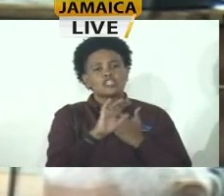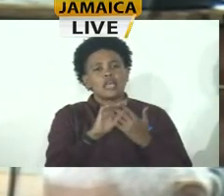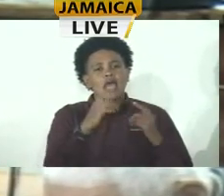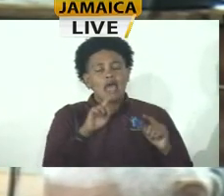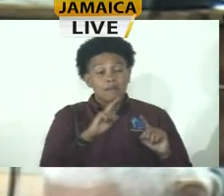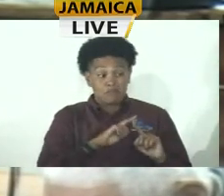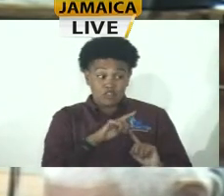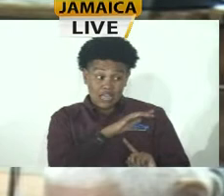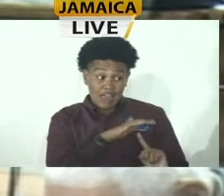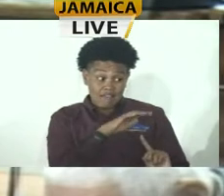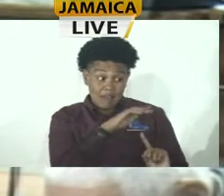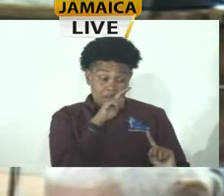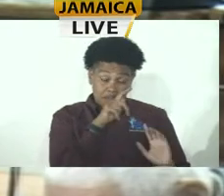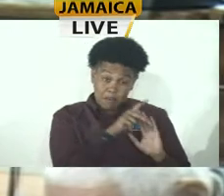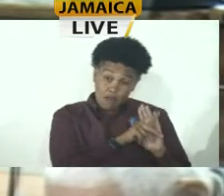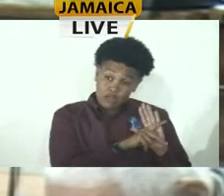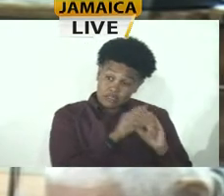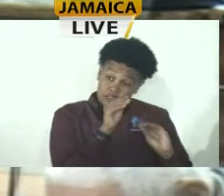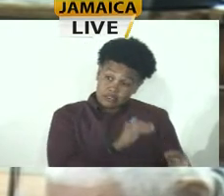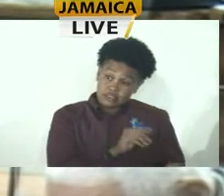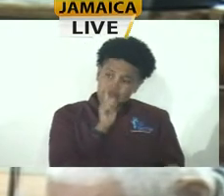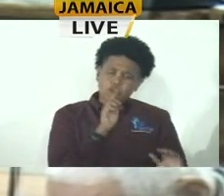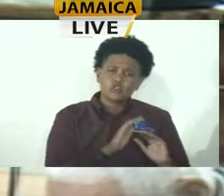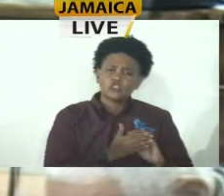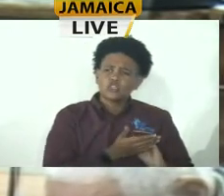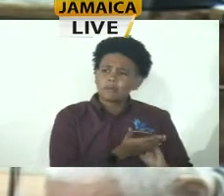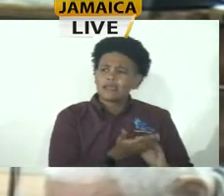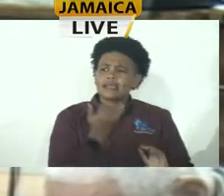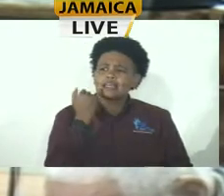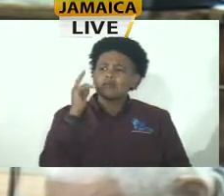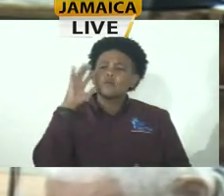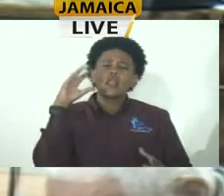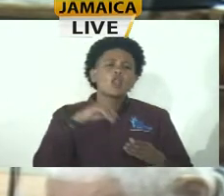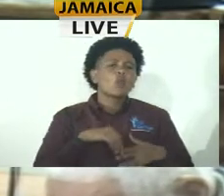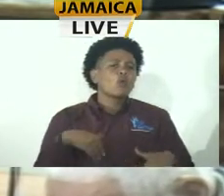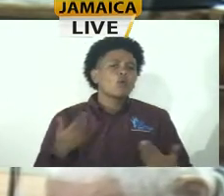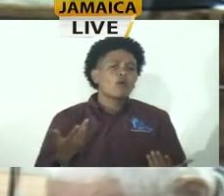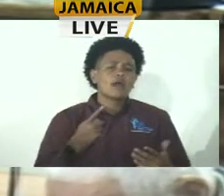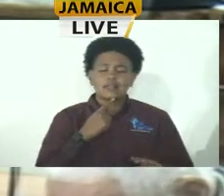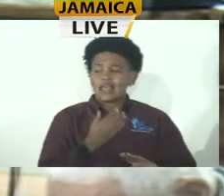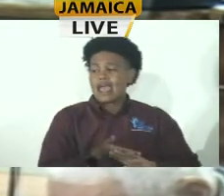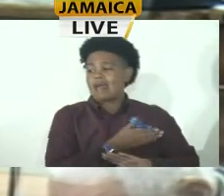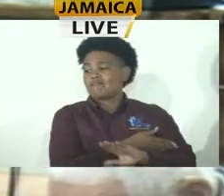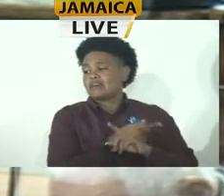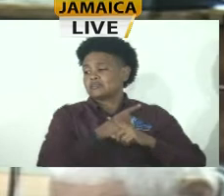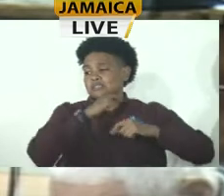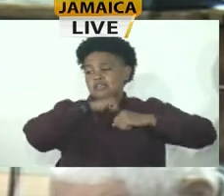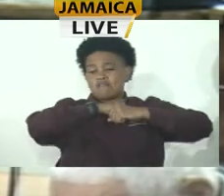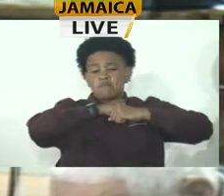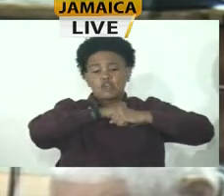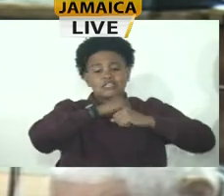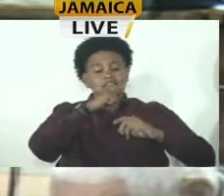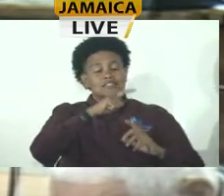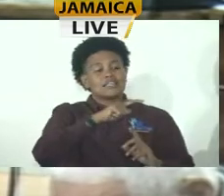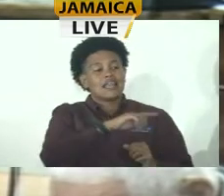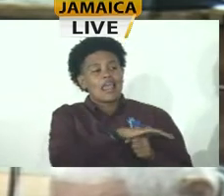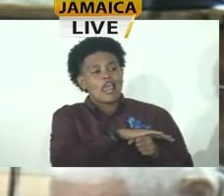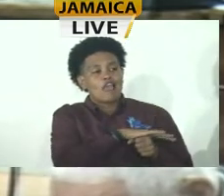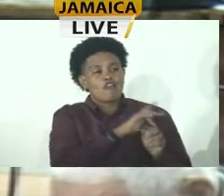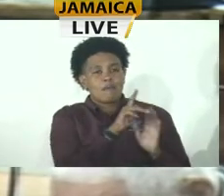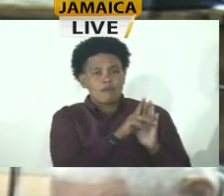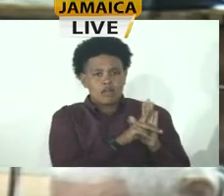environmental policy for jamaica it will include the advancement of protected areas policy for